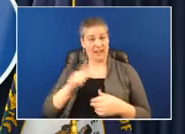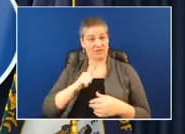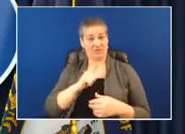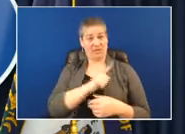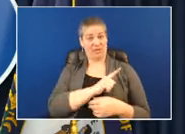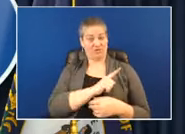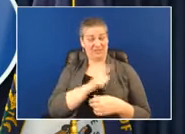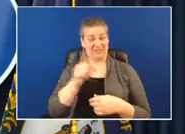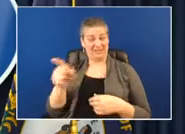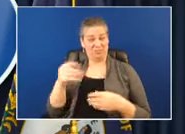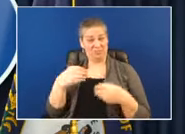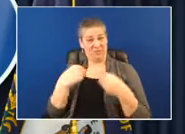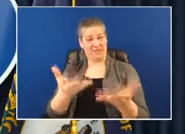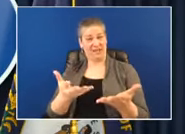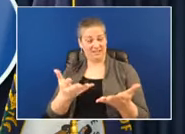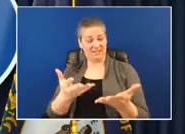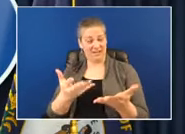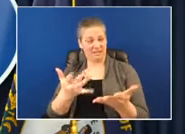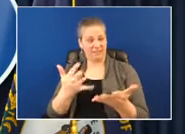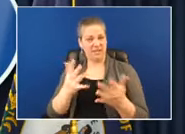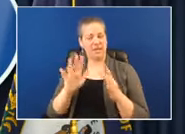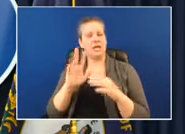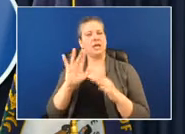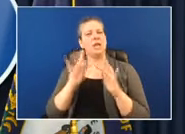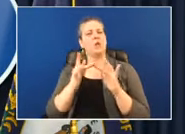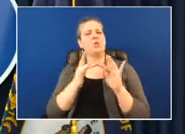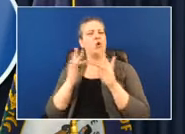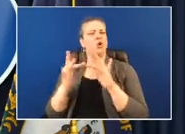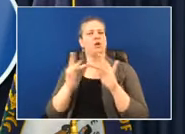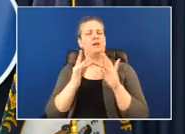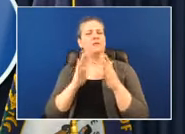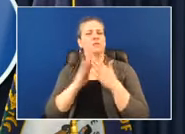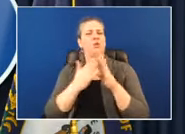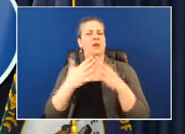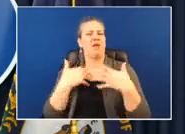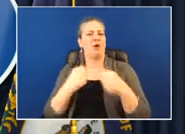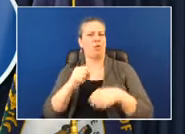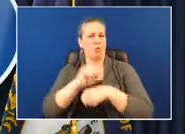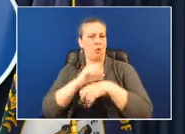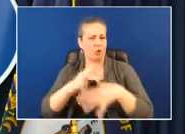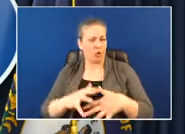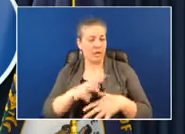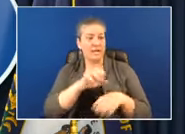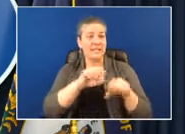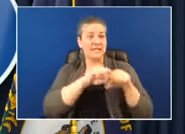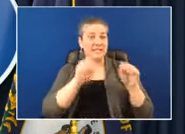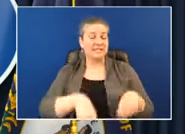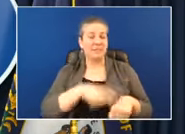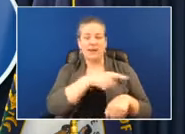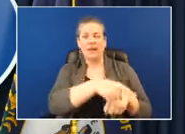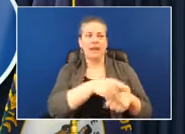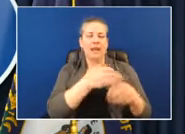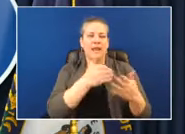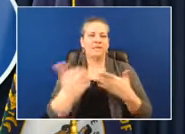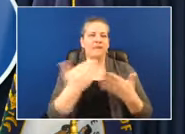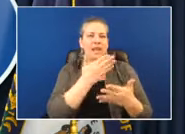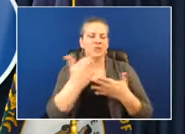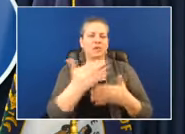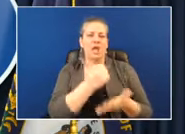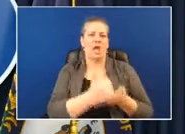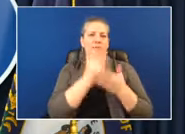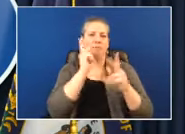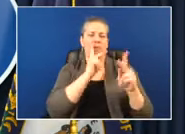governor said, a network of community health workers, a system of navigation that really helps people access the health